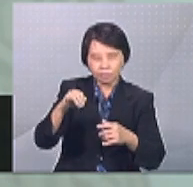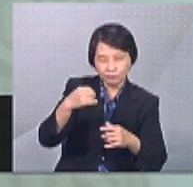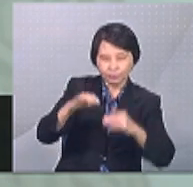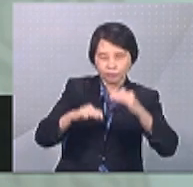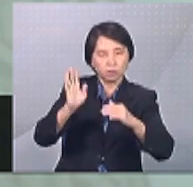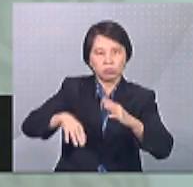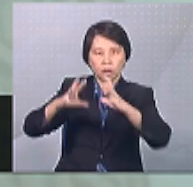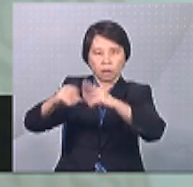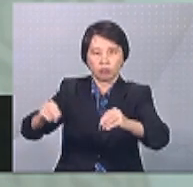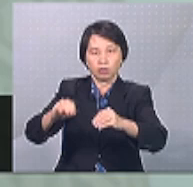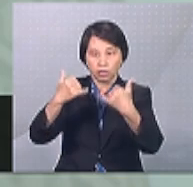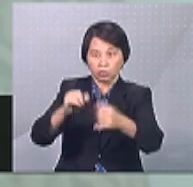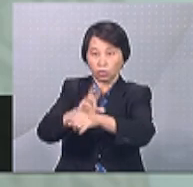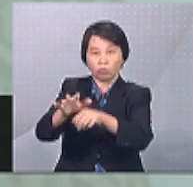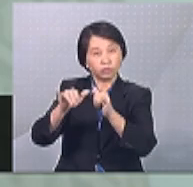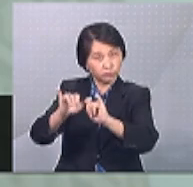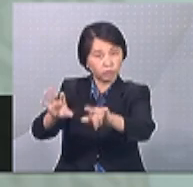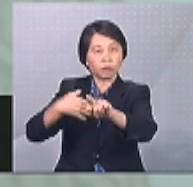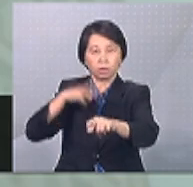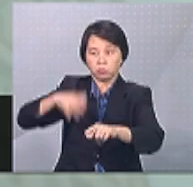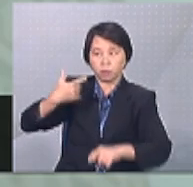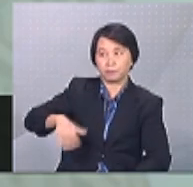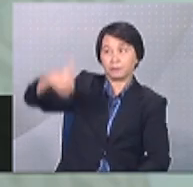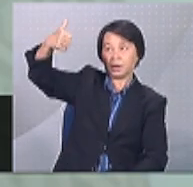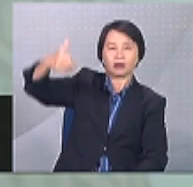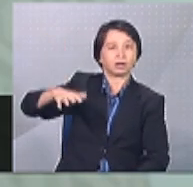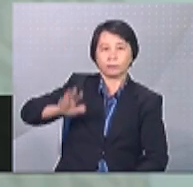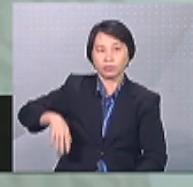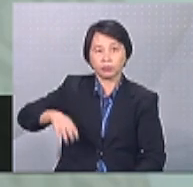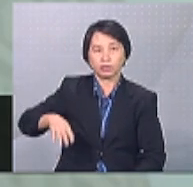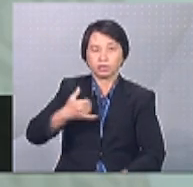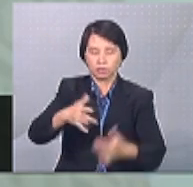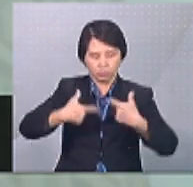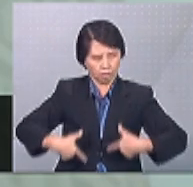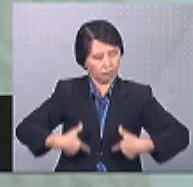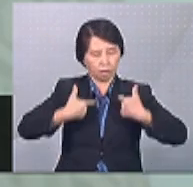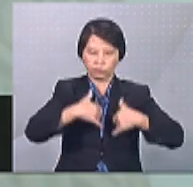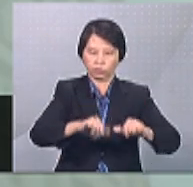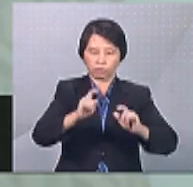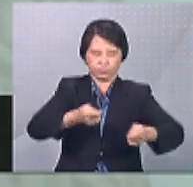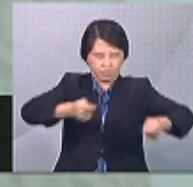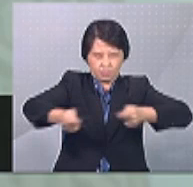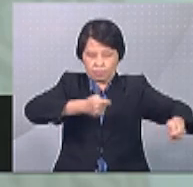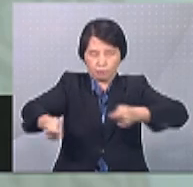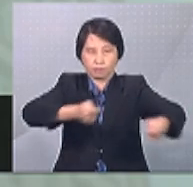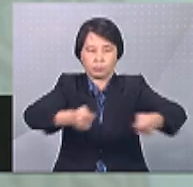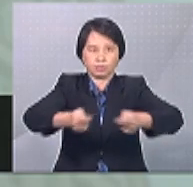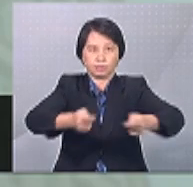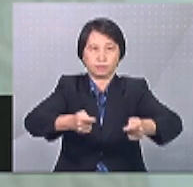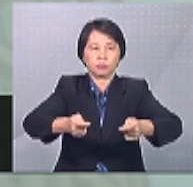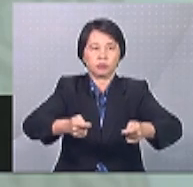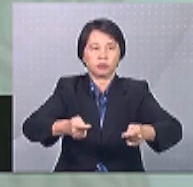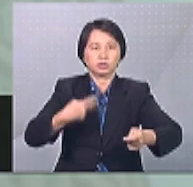yet. The war is still on. We have not won the war yet. But I think life goes on, but we have to manage